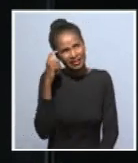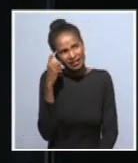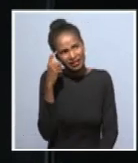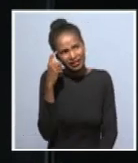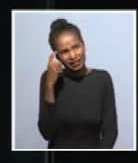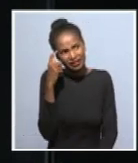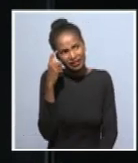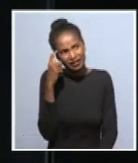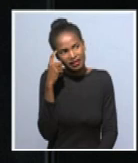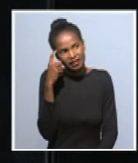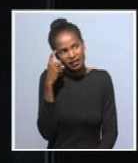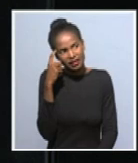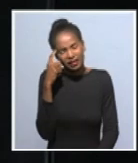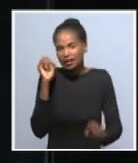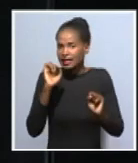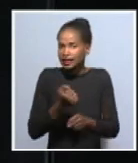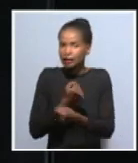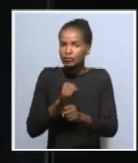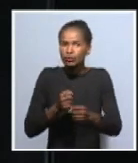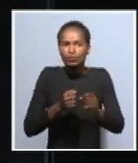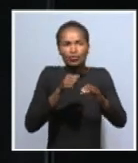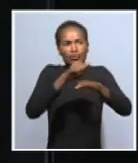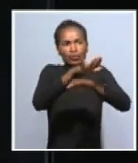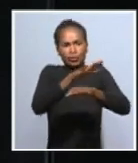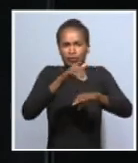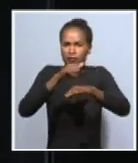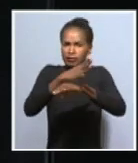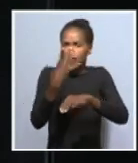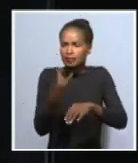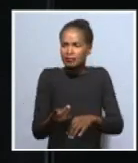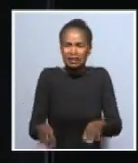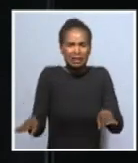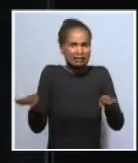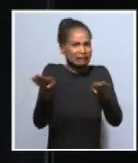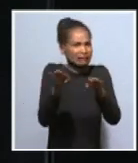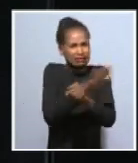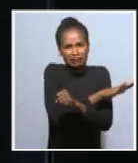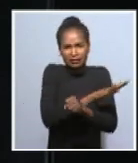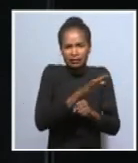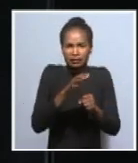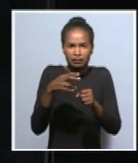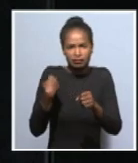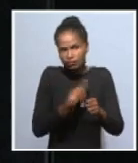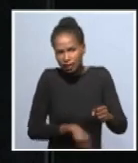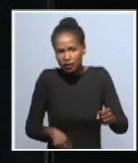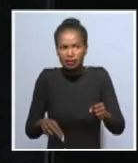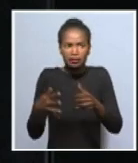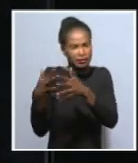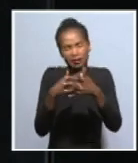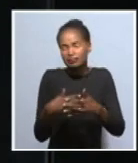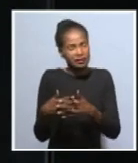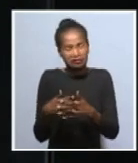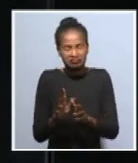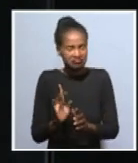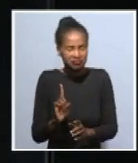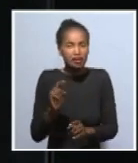us pulling through all these deals, and we need to ignite the sector,